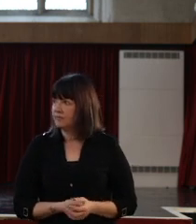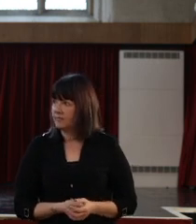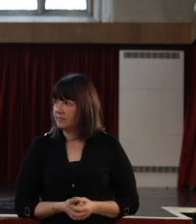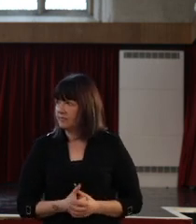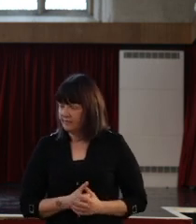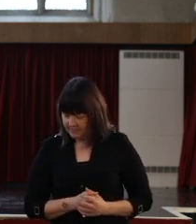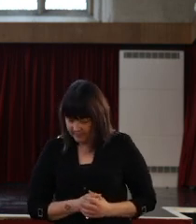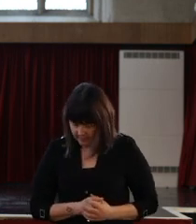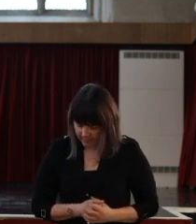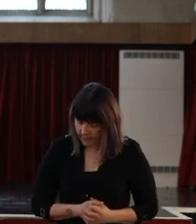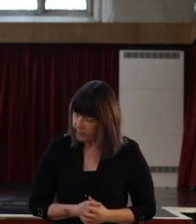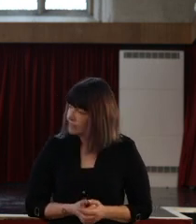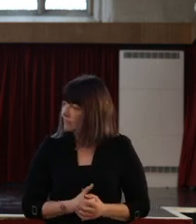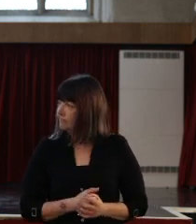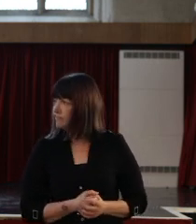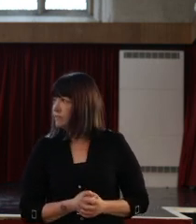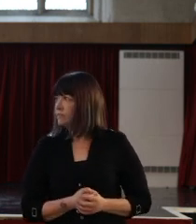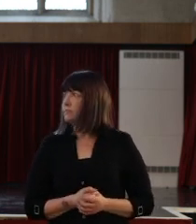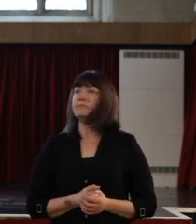Thank you.